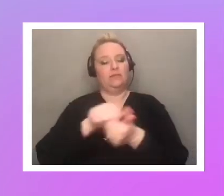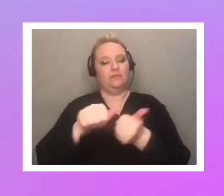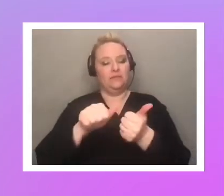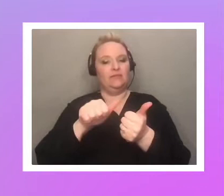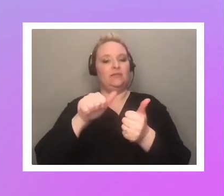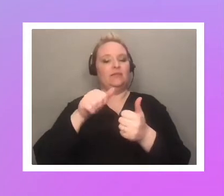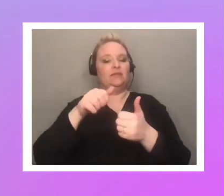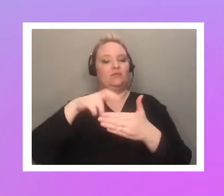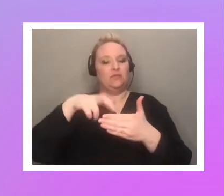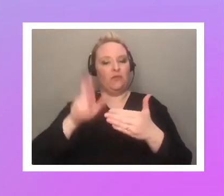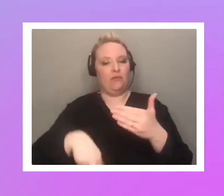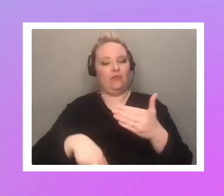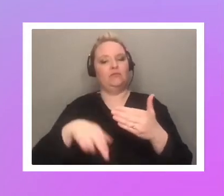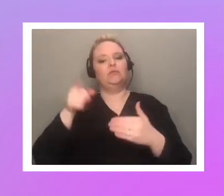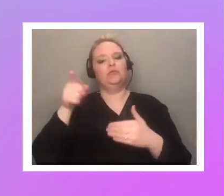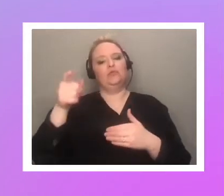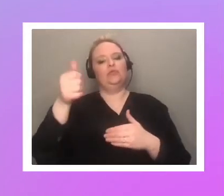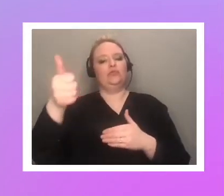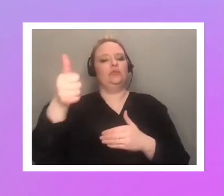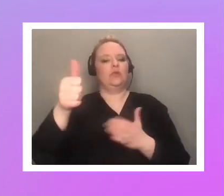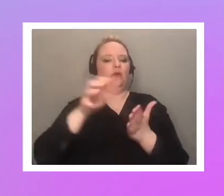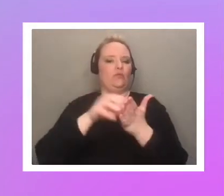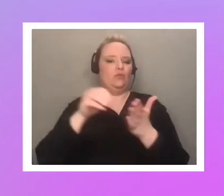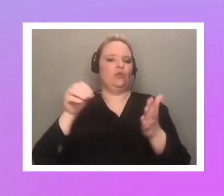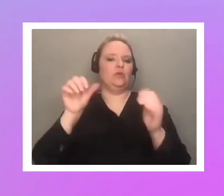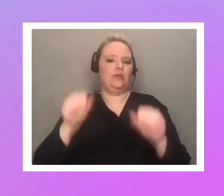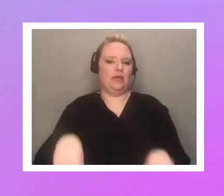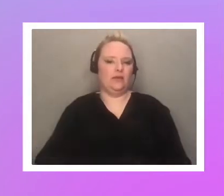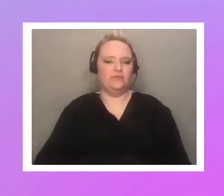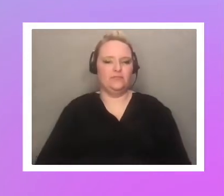you may want to learn that on your own.